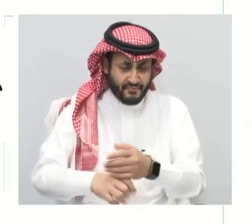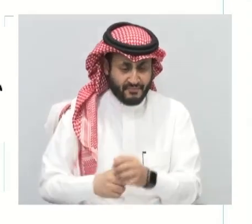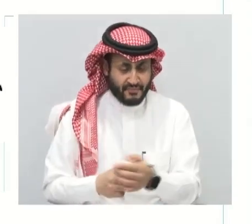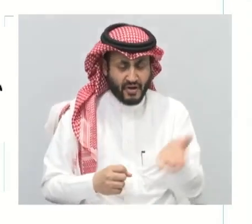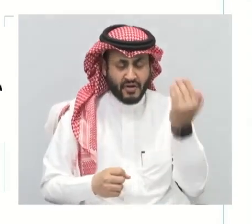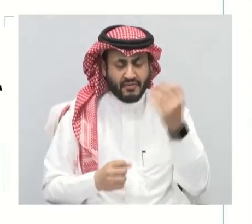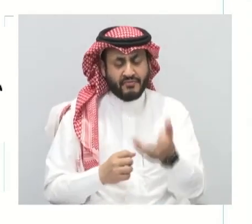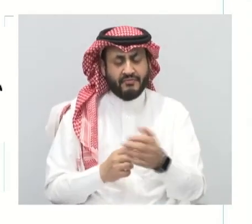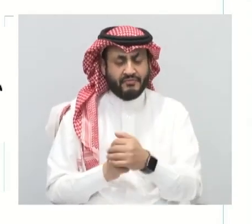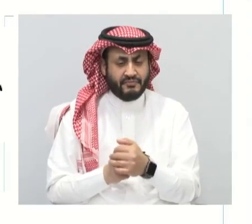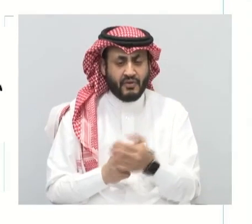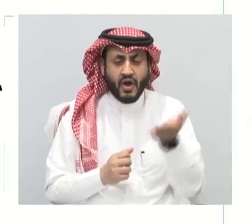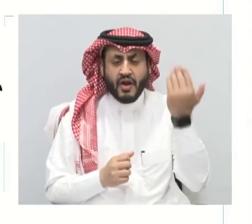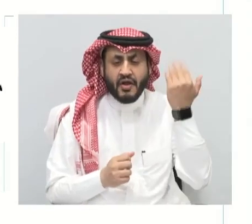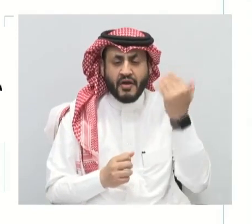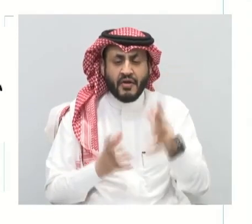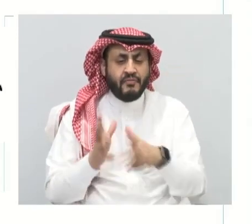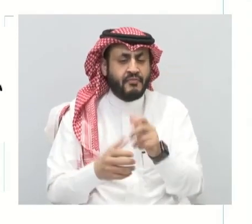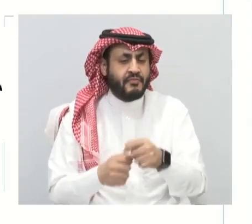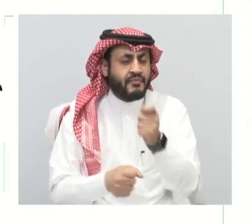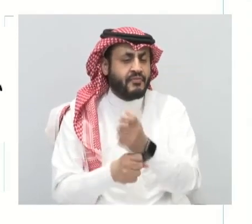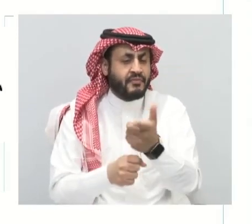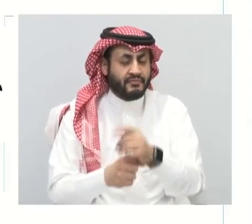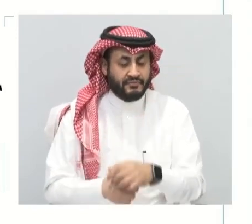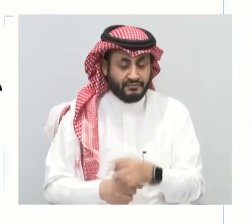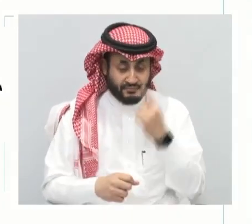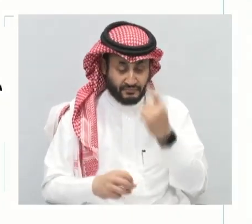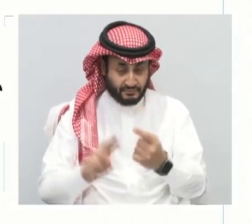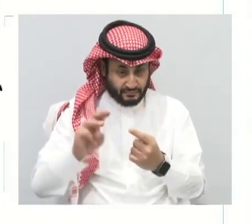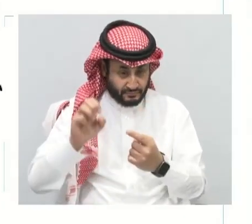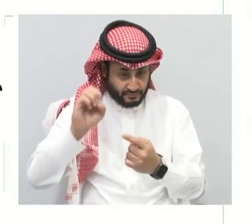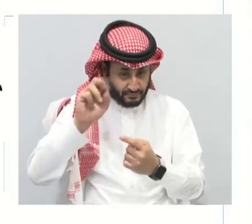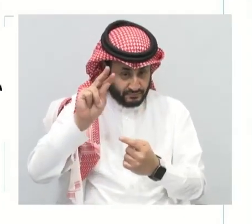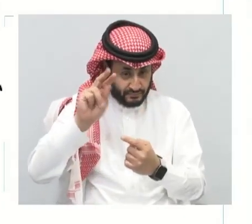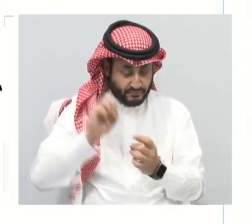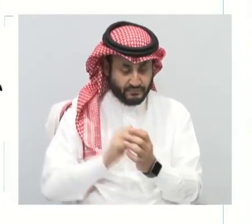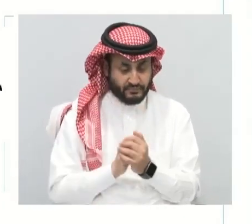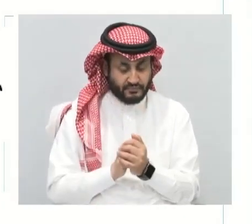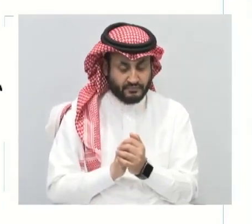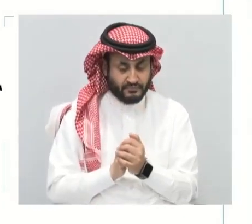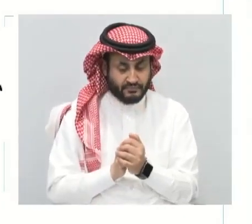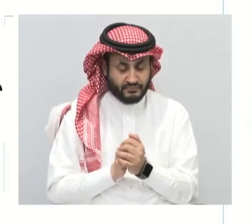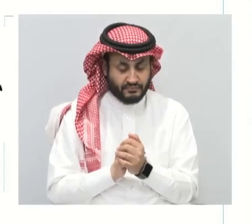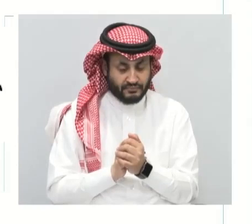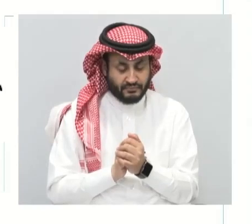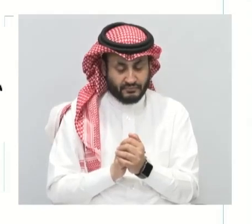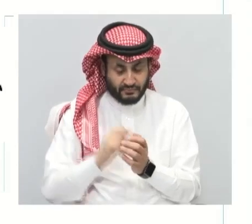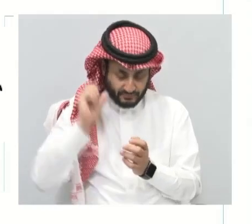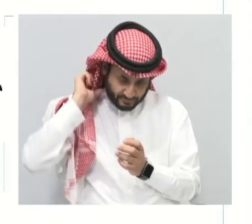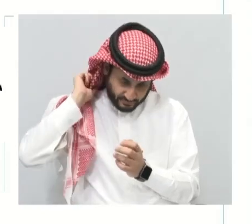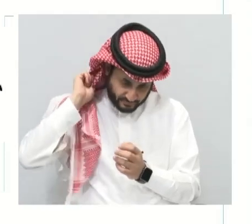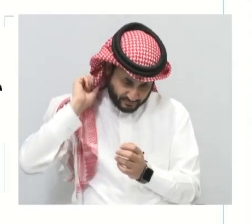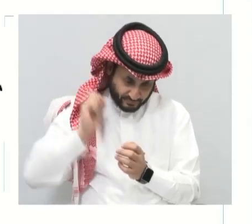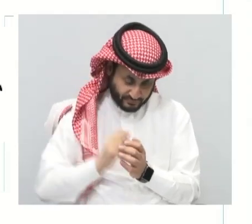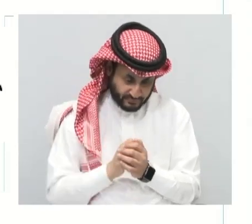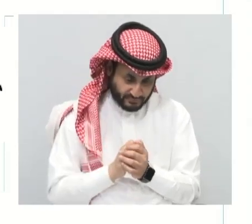past, like yesterday, 2 days ago, last week, and so on, you can say, I woke up early. You just change the